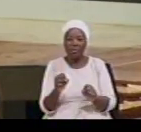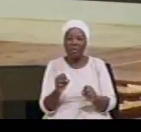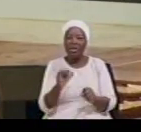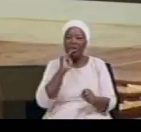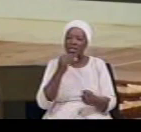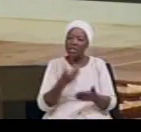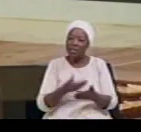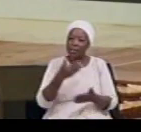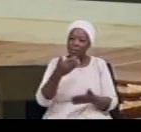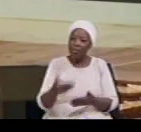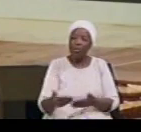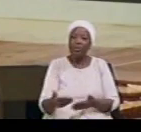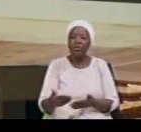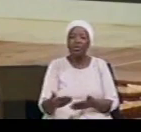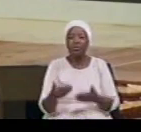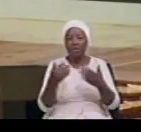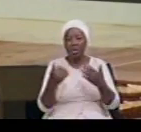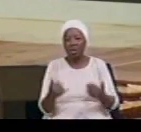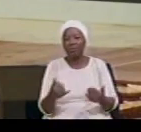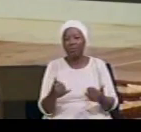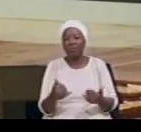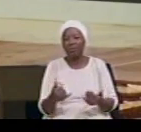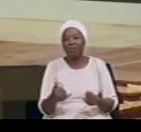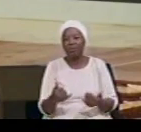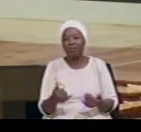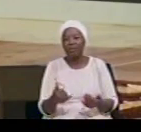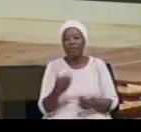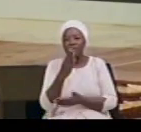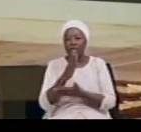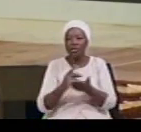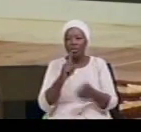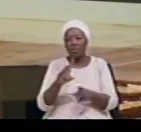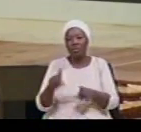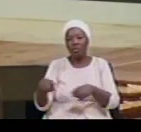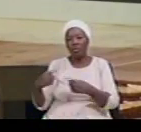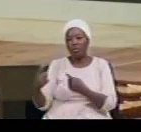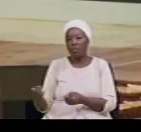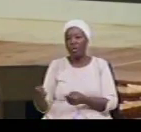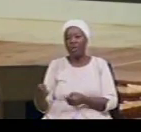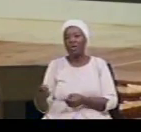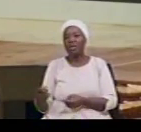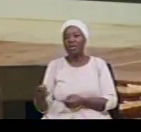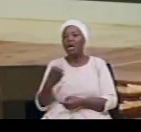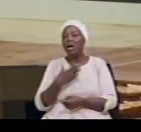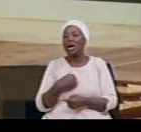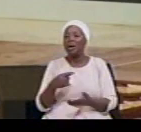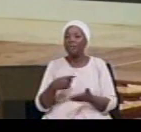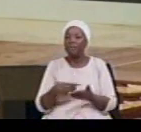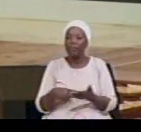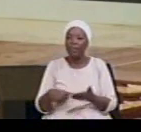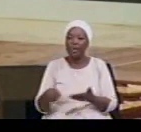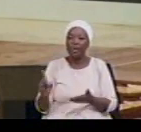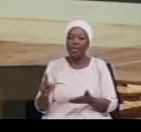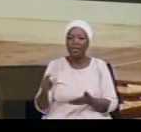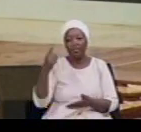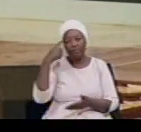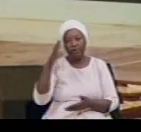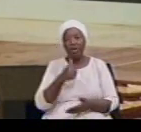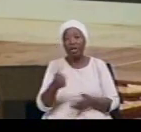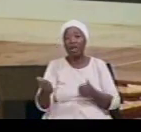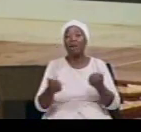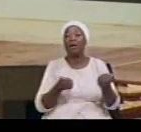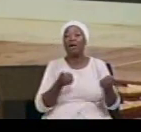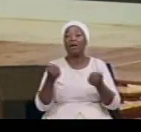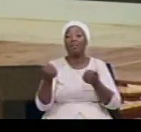purchased already. Somebody went and he paid for a car.